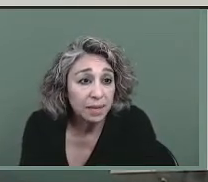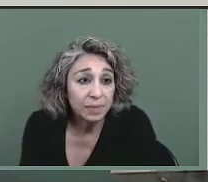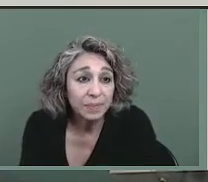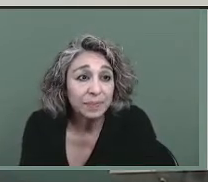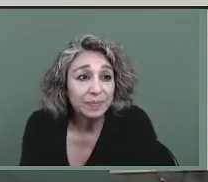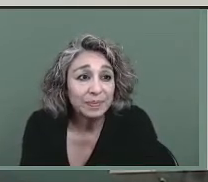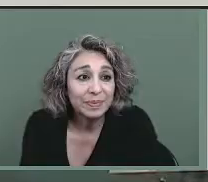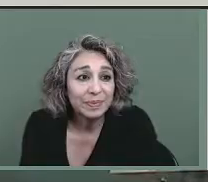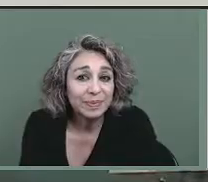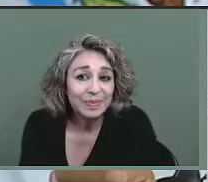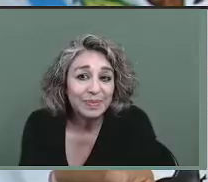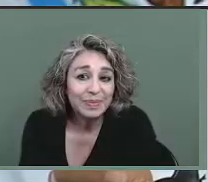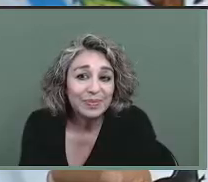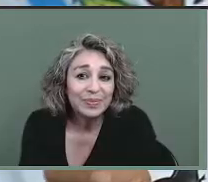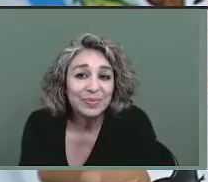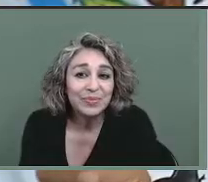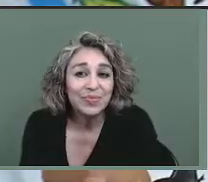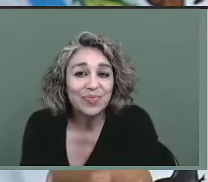exploiting.